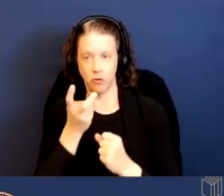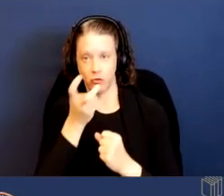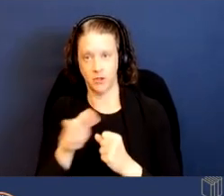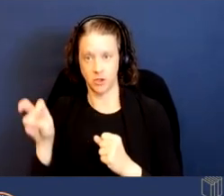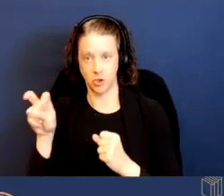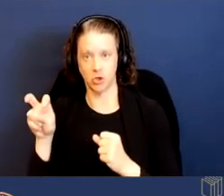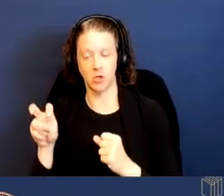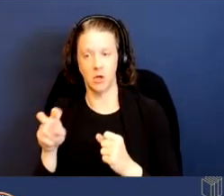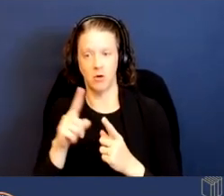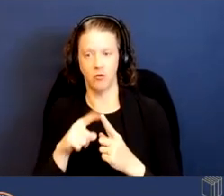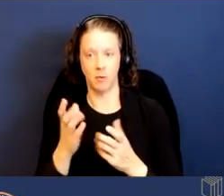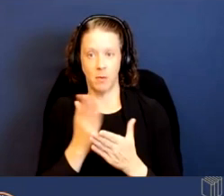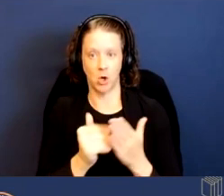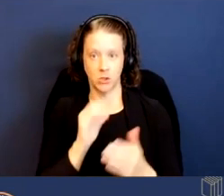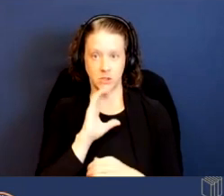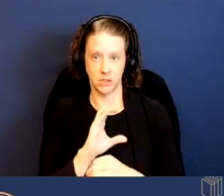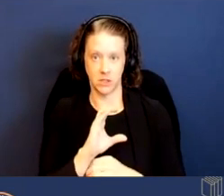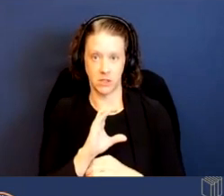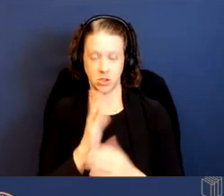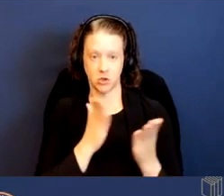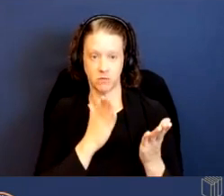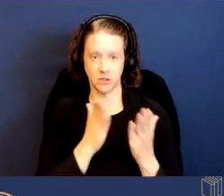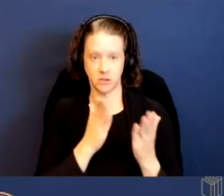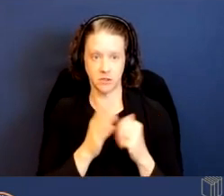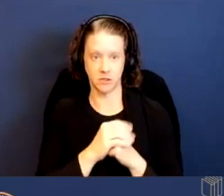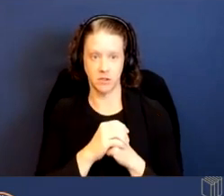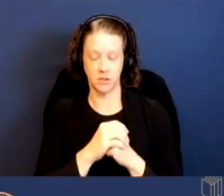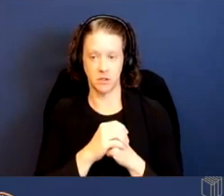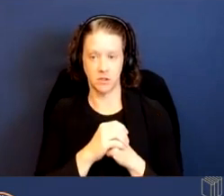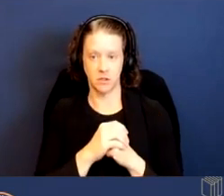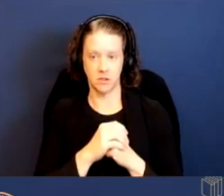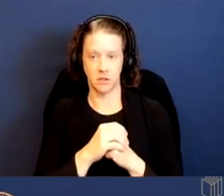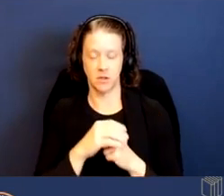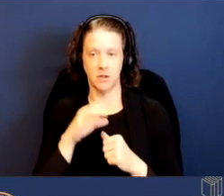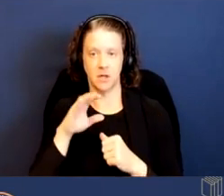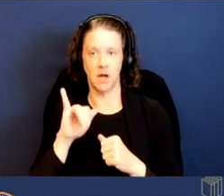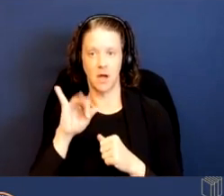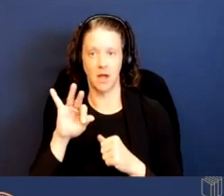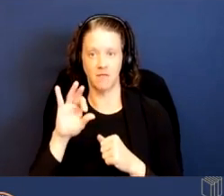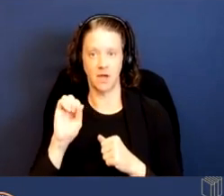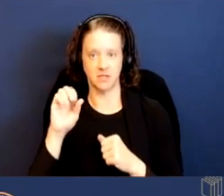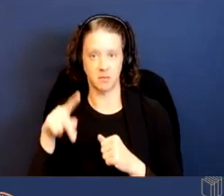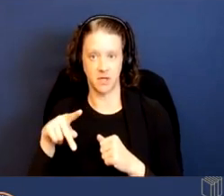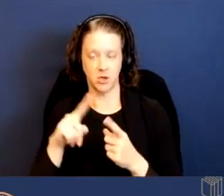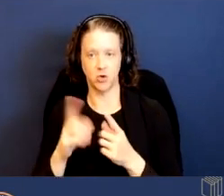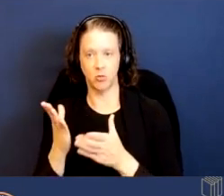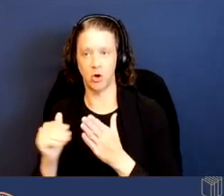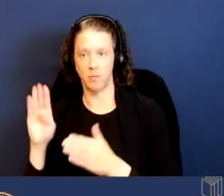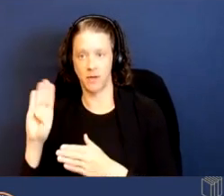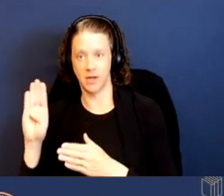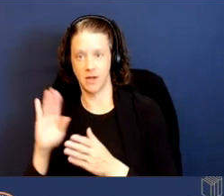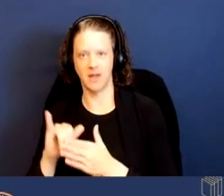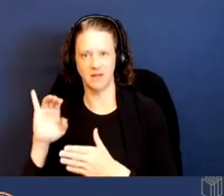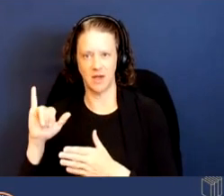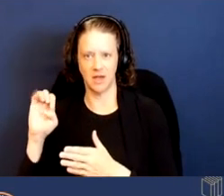from Part C services, so an ISFP, to Part B, which is an